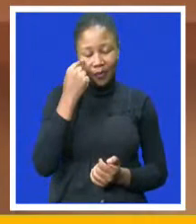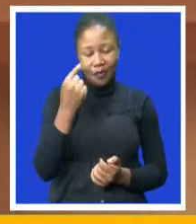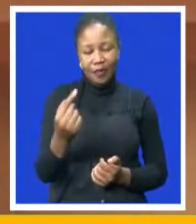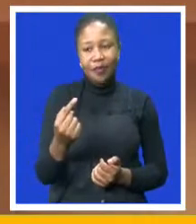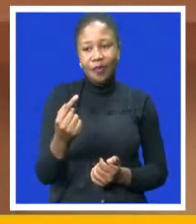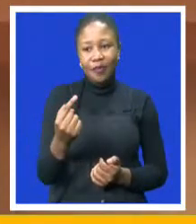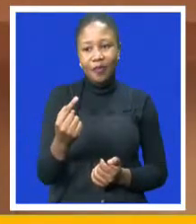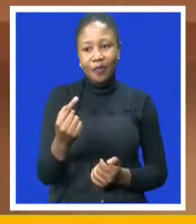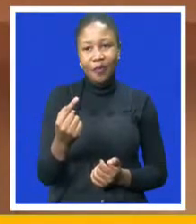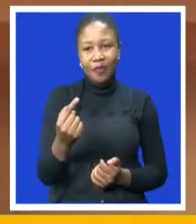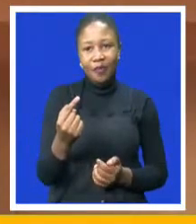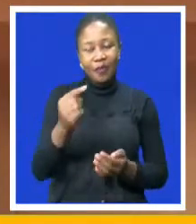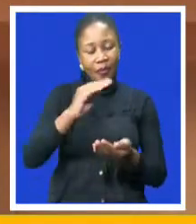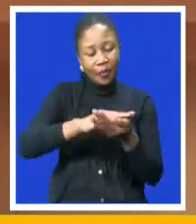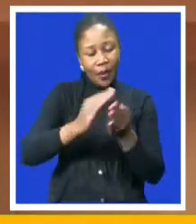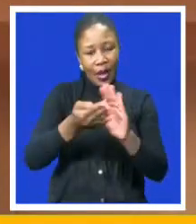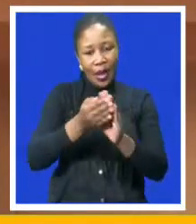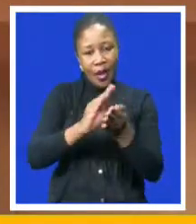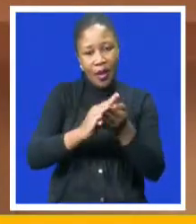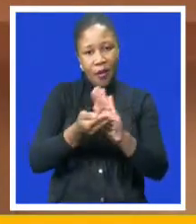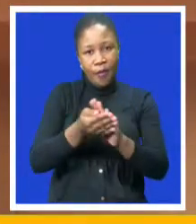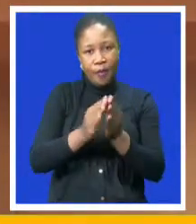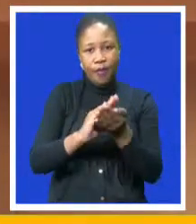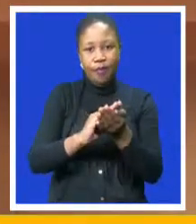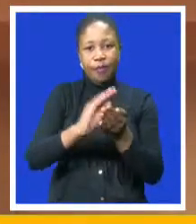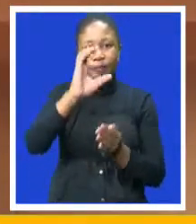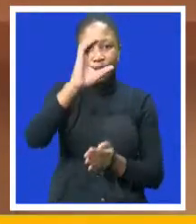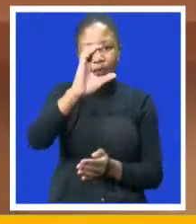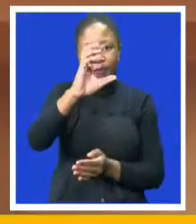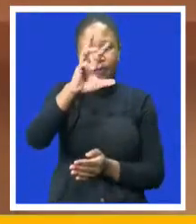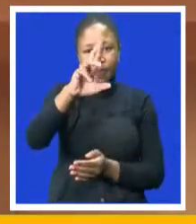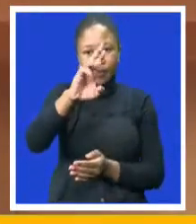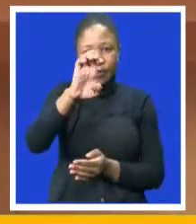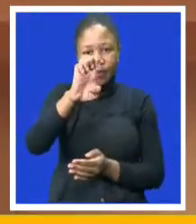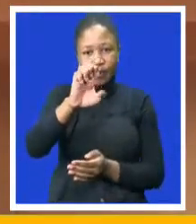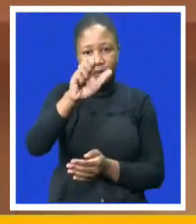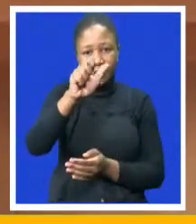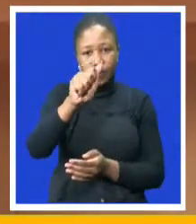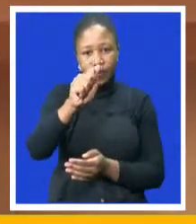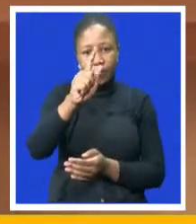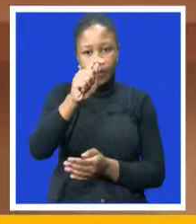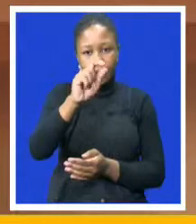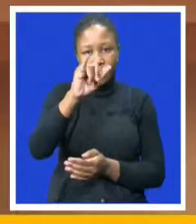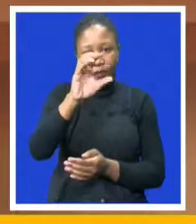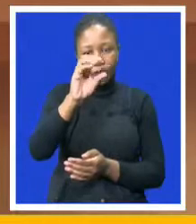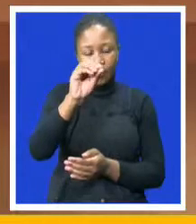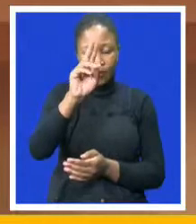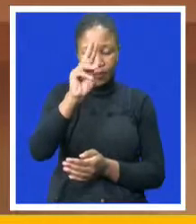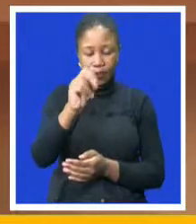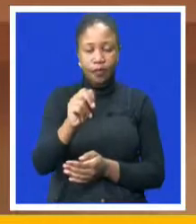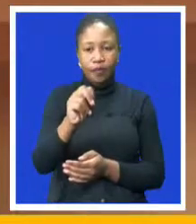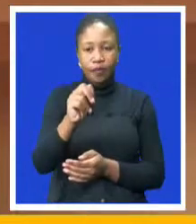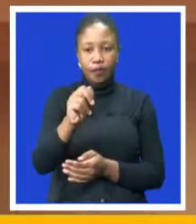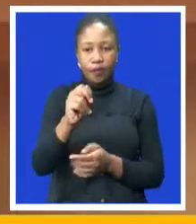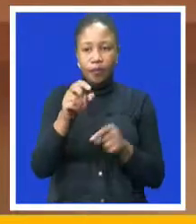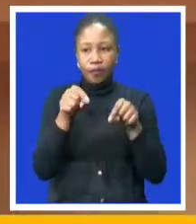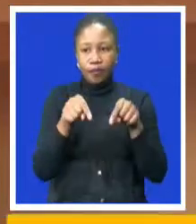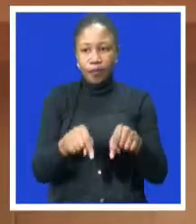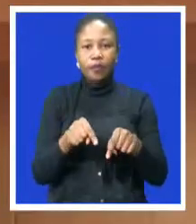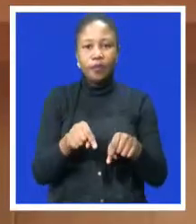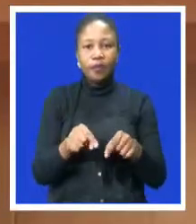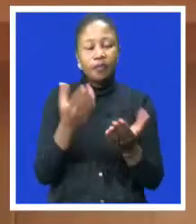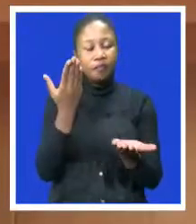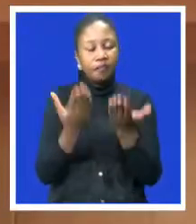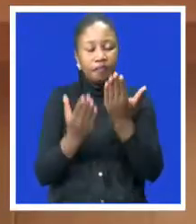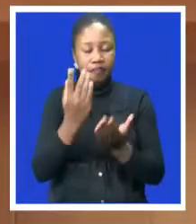of nature under creation. Okay? Now, you may be asking yourself, why are we